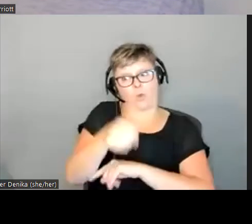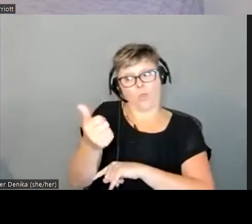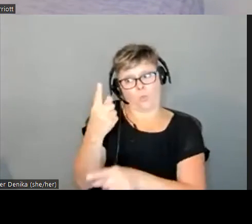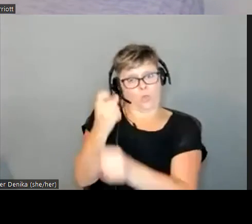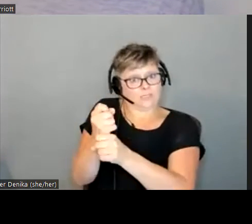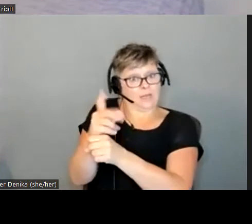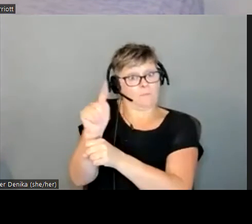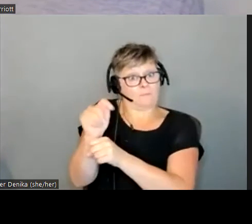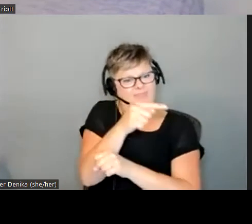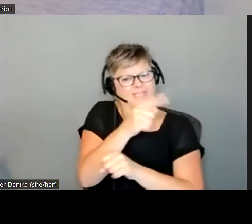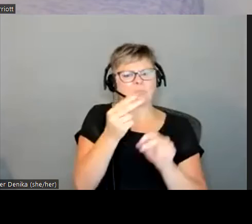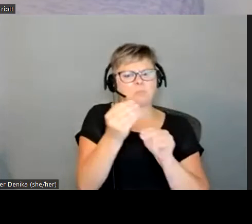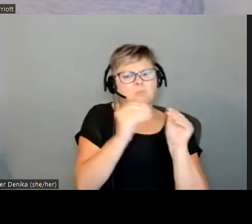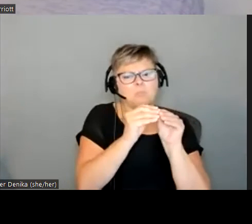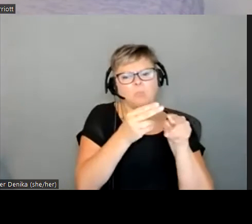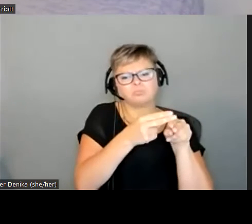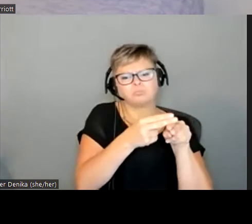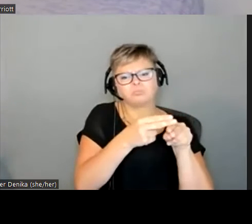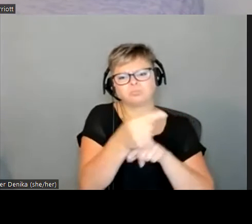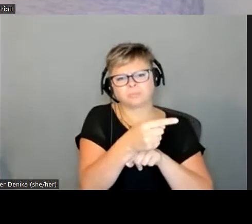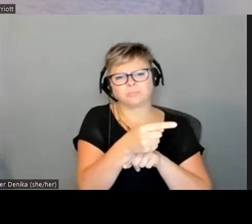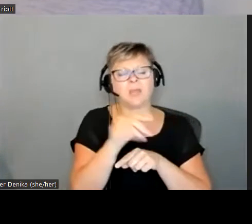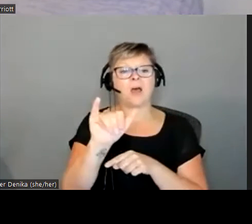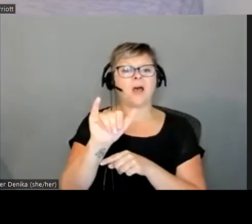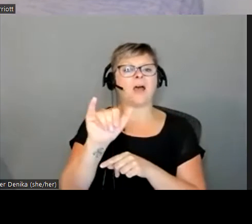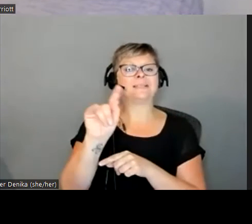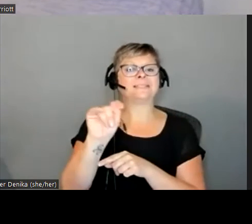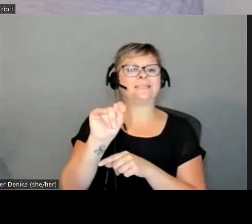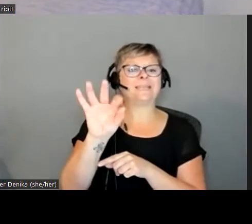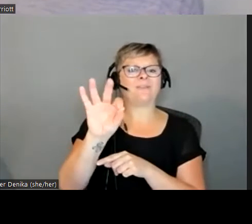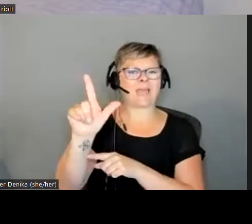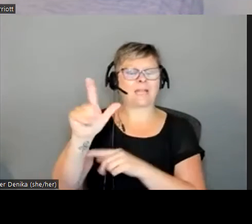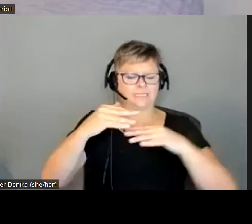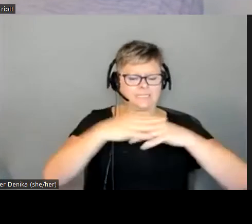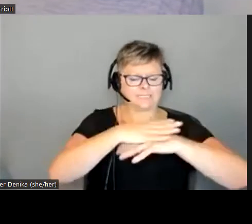training. And ITFL, Indigenous